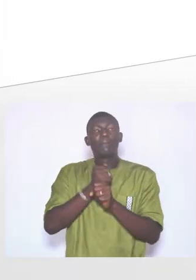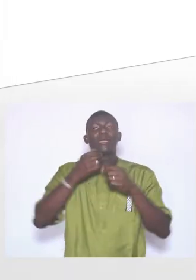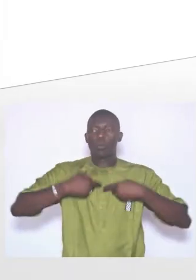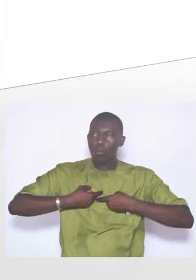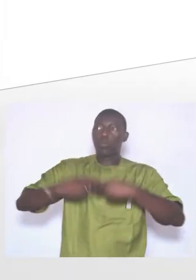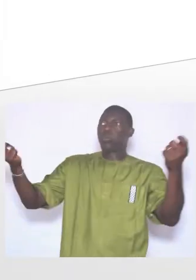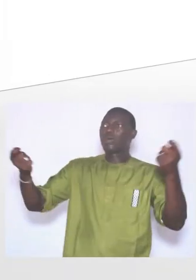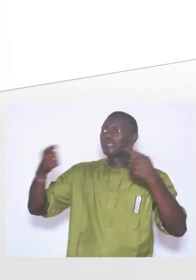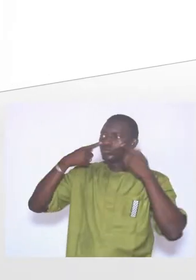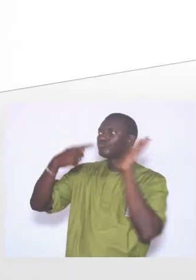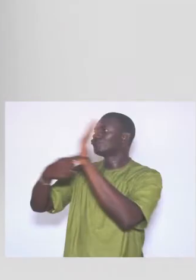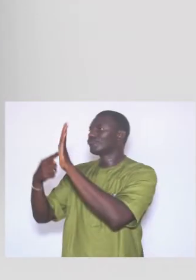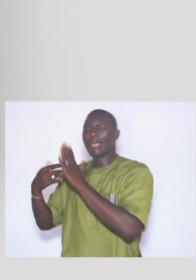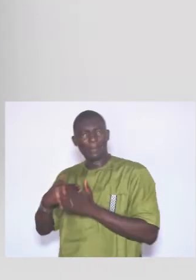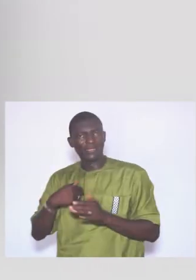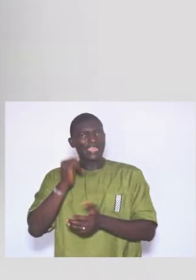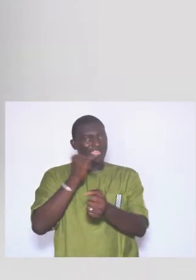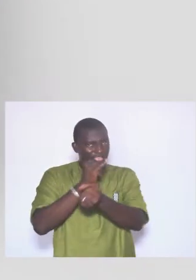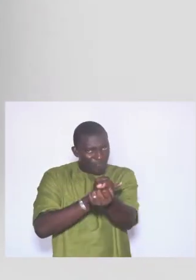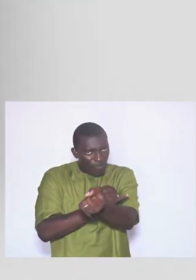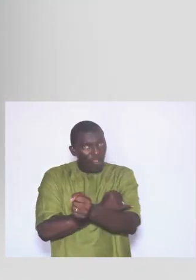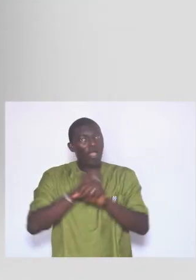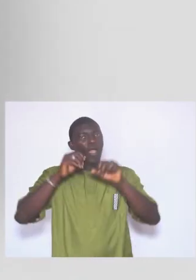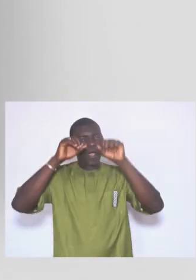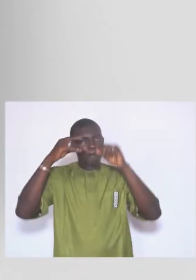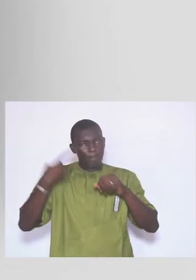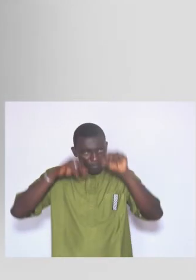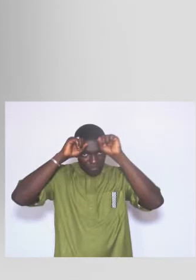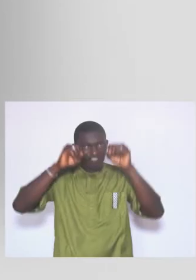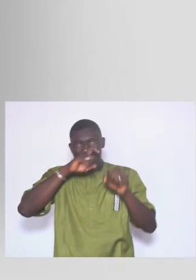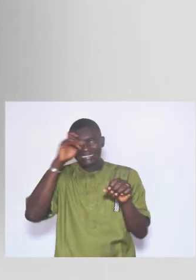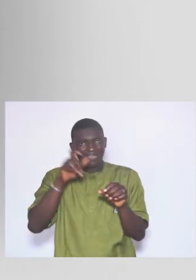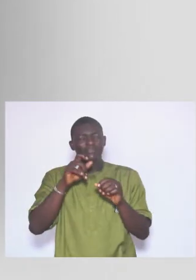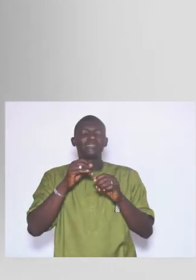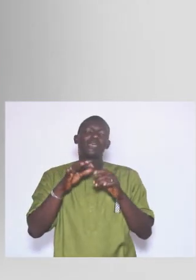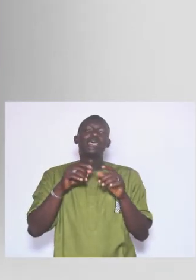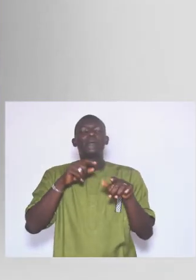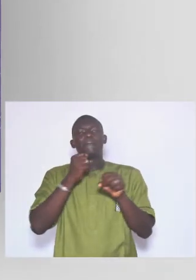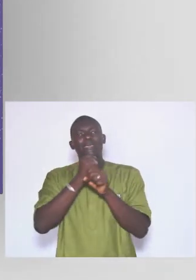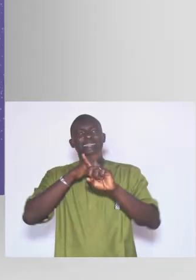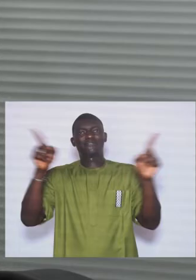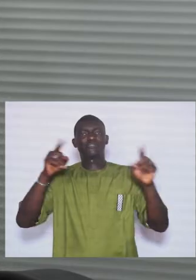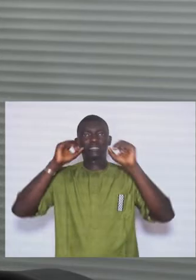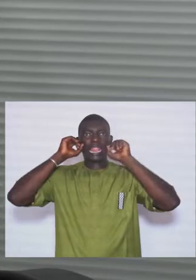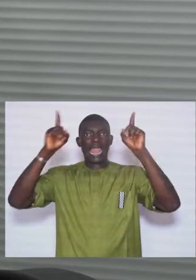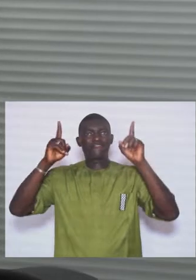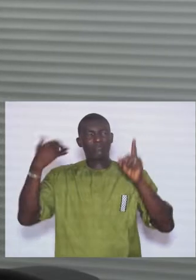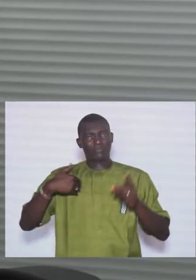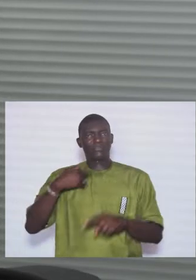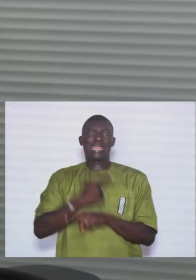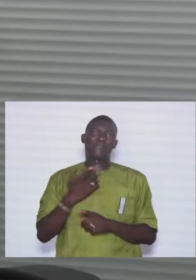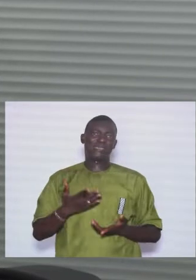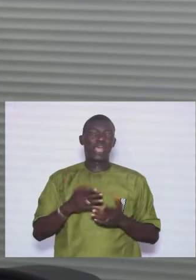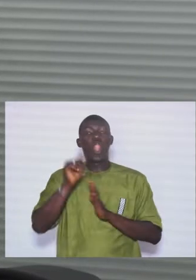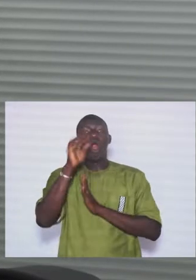reports are geared towards improving public service delivery in making a difference to the lives of citizens. An audit should